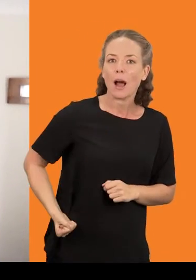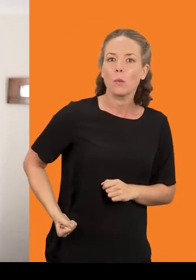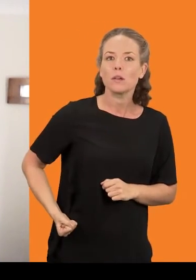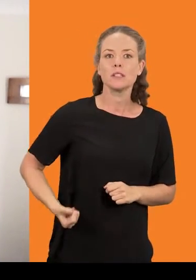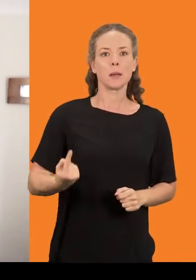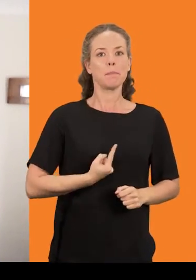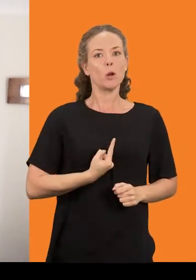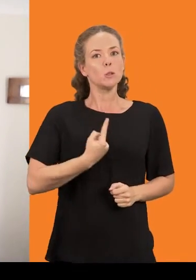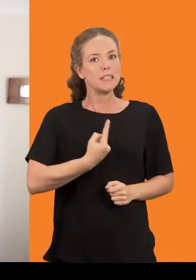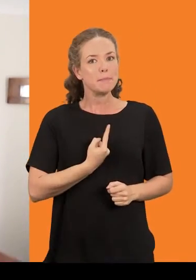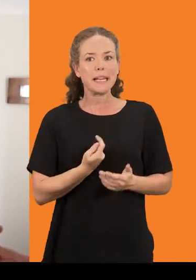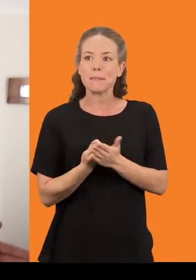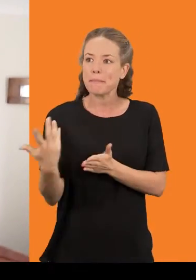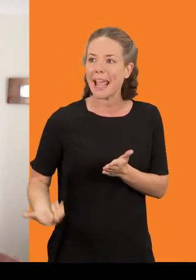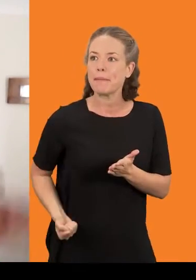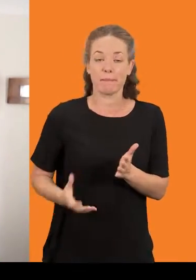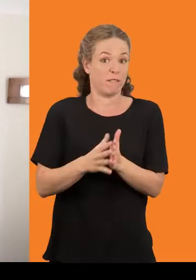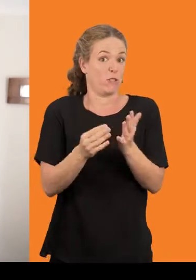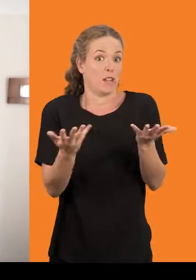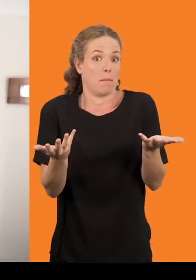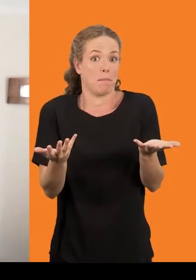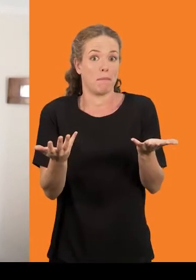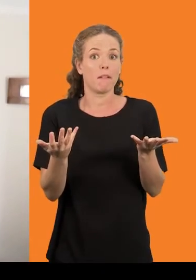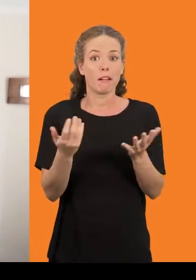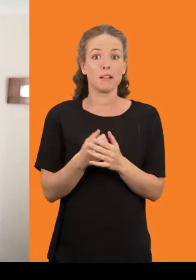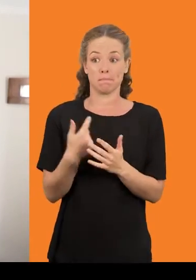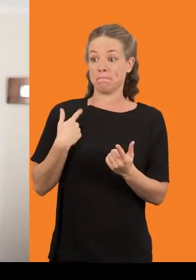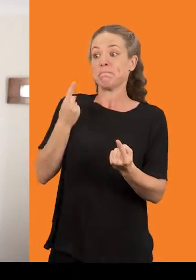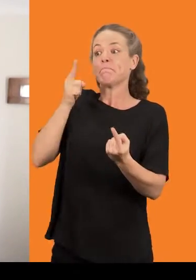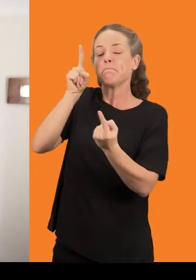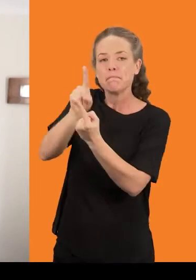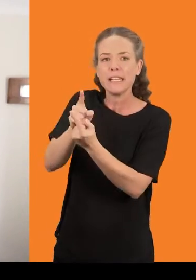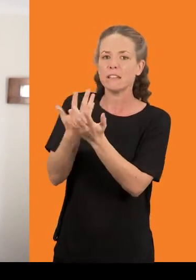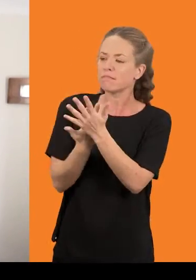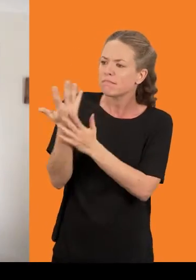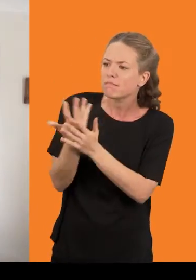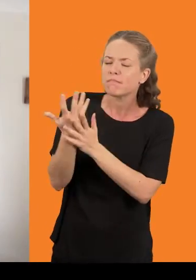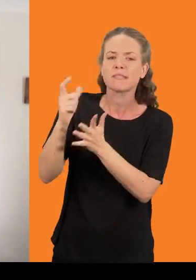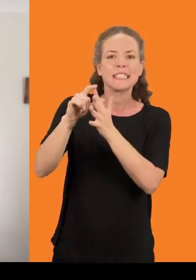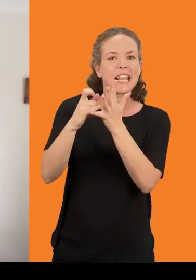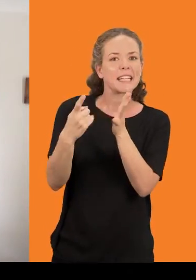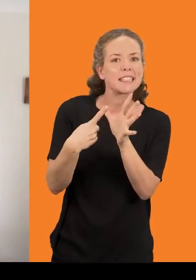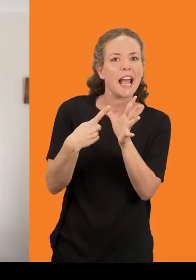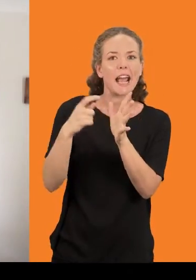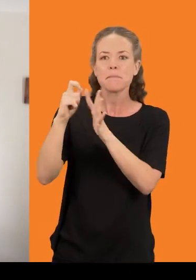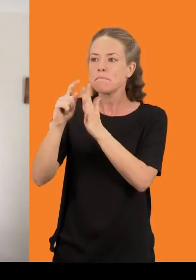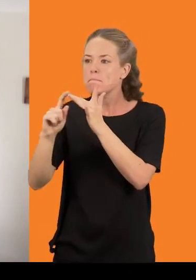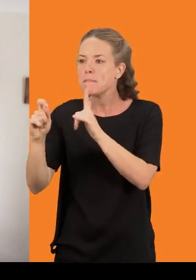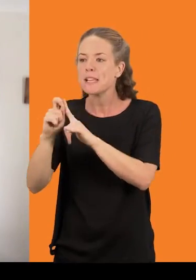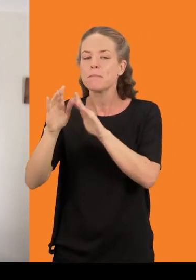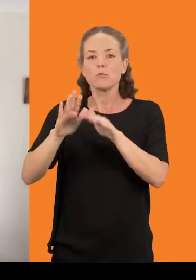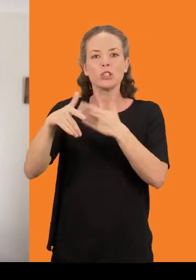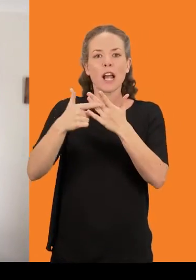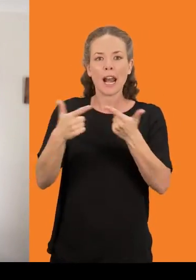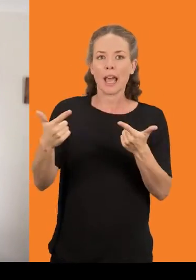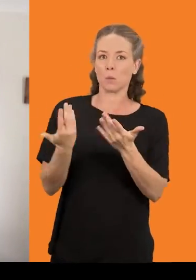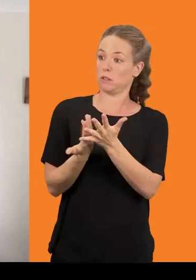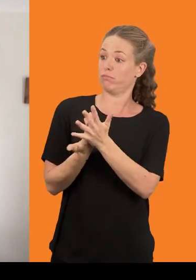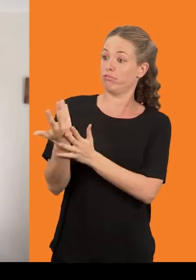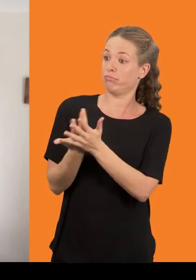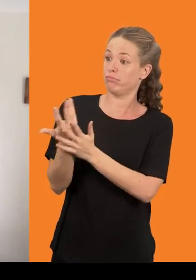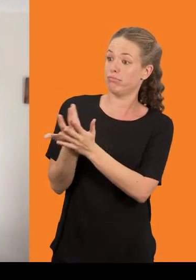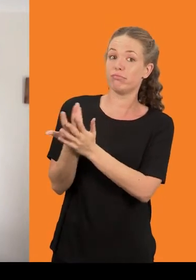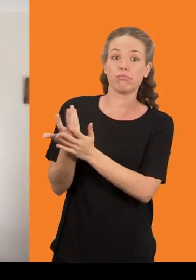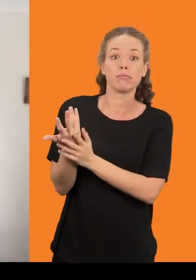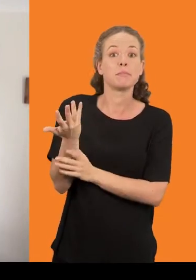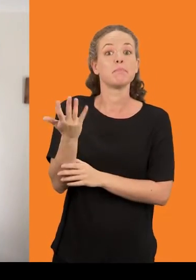decisions to make in terms of disabled students' allowance and personal dependence payments, for example. Through meeting him, I was able to talk about key issues such as disabled